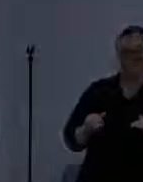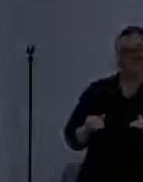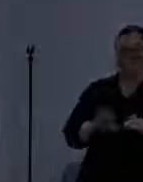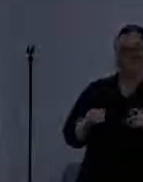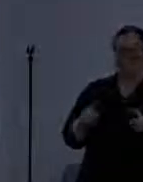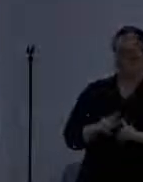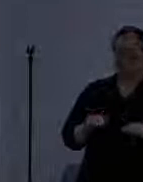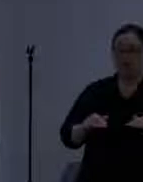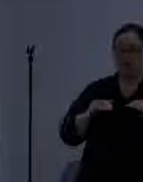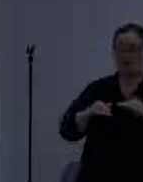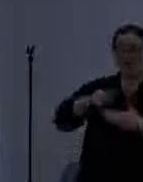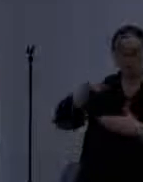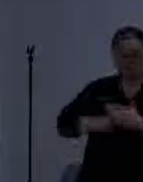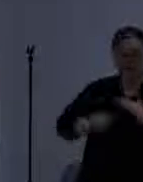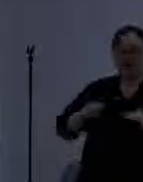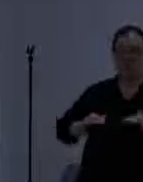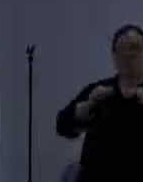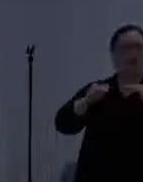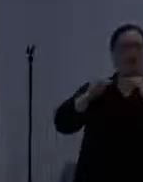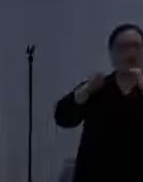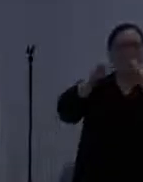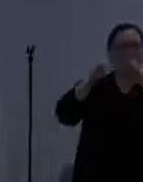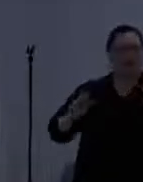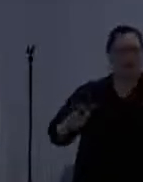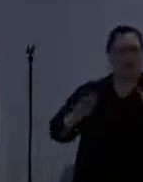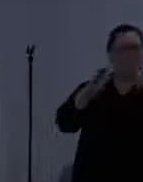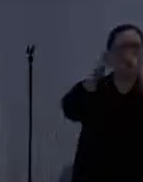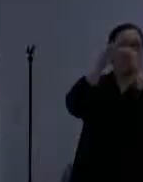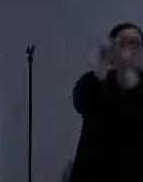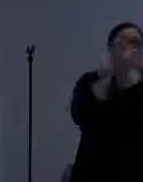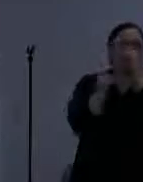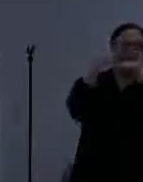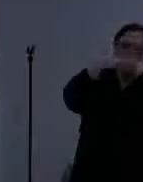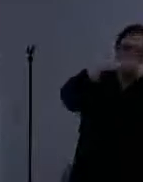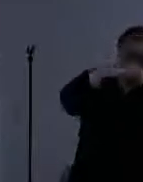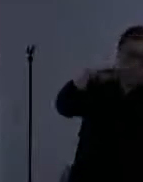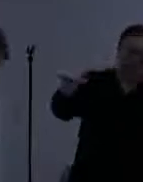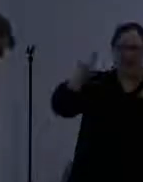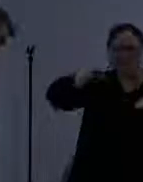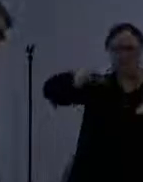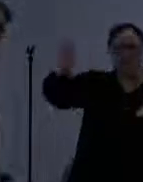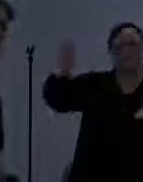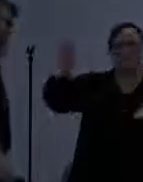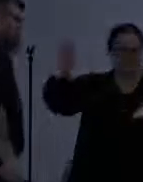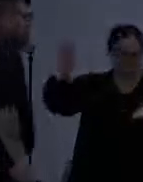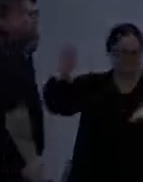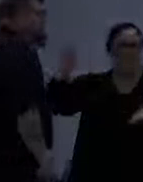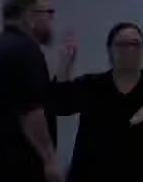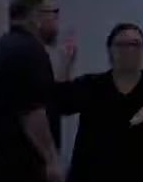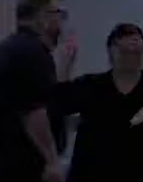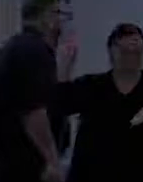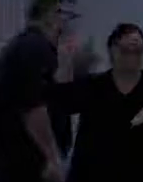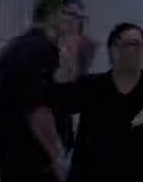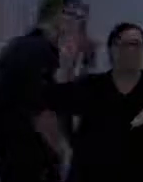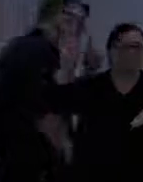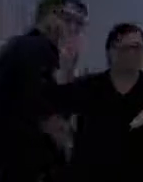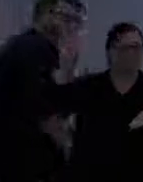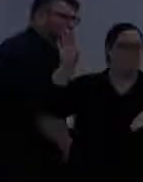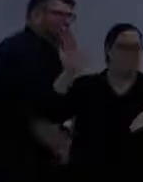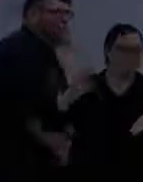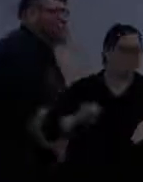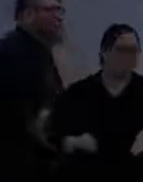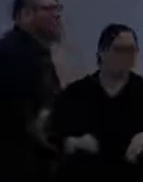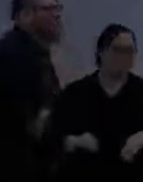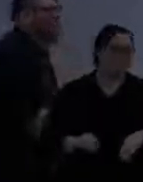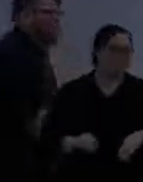up the pyramid we can go in the enforcement action we can take. So we might start with education and persuasion on the bottom of the